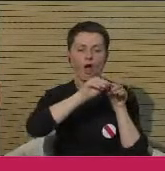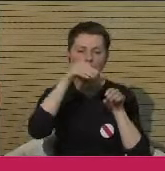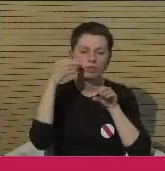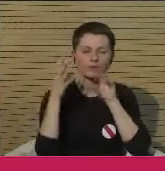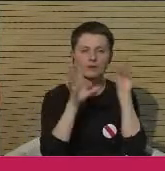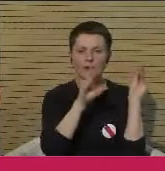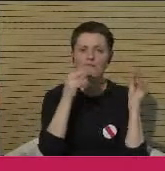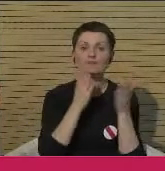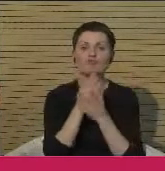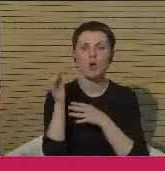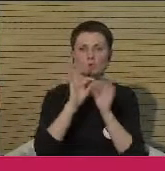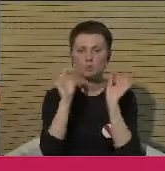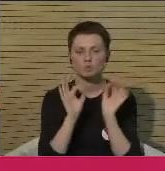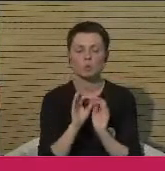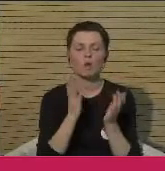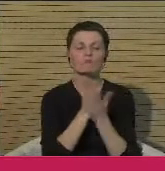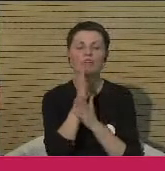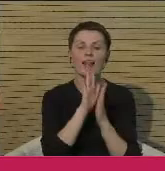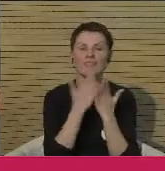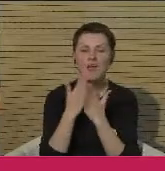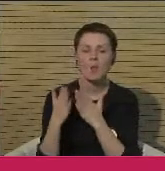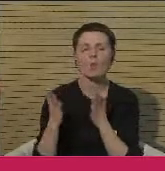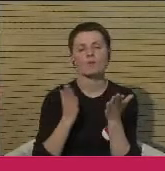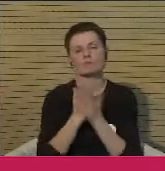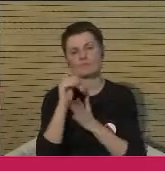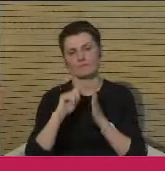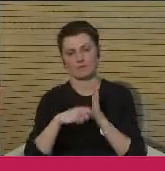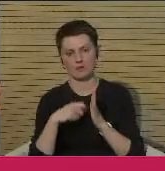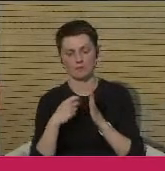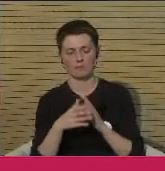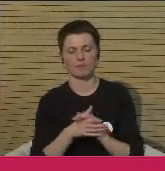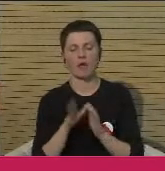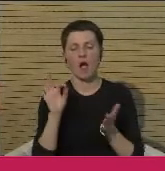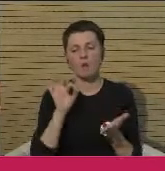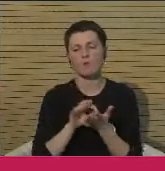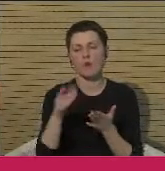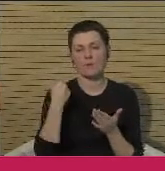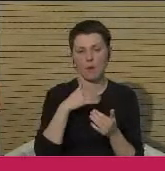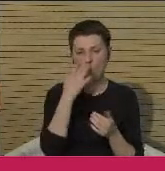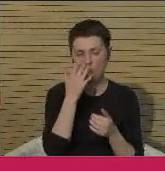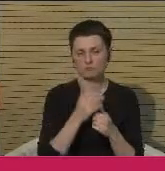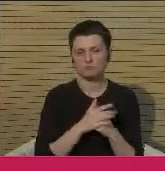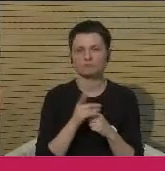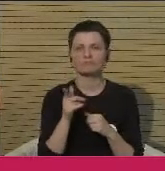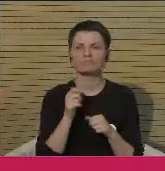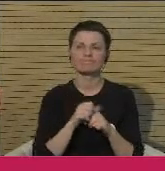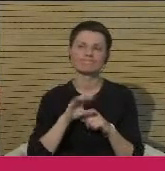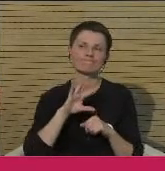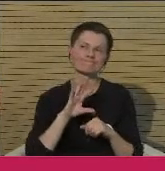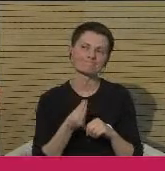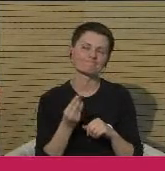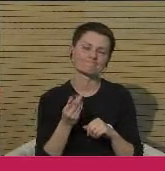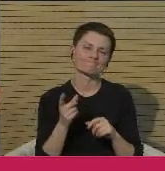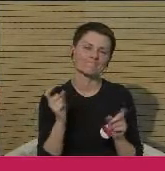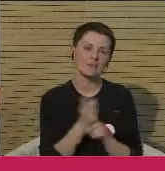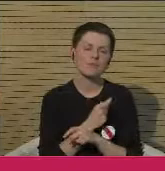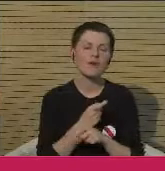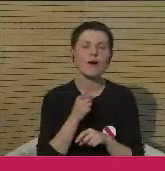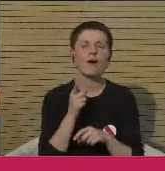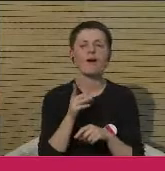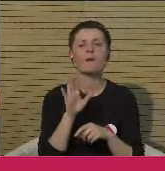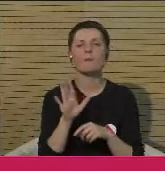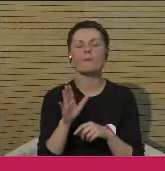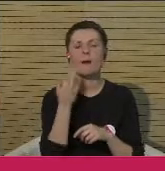Because we tend to discover through art, literature and film. Belarus is